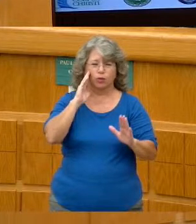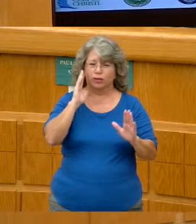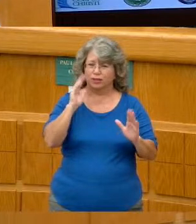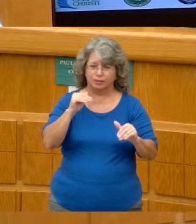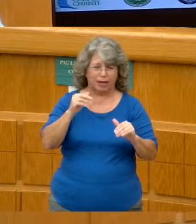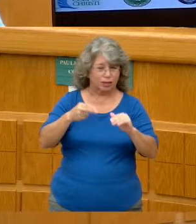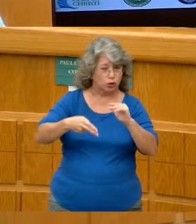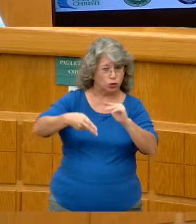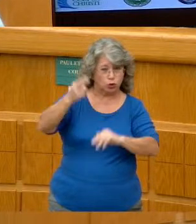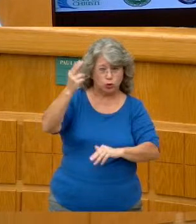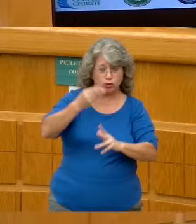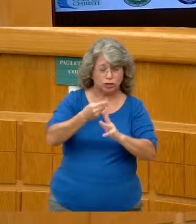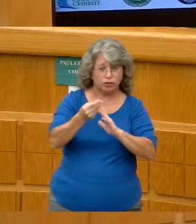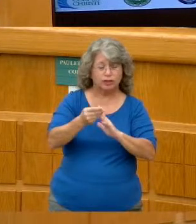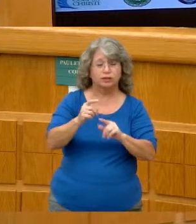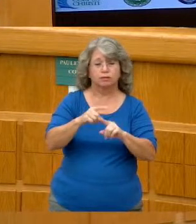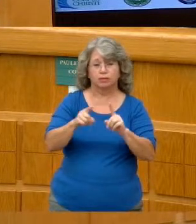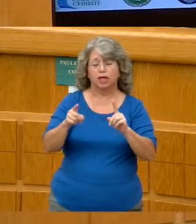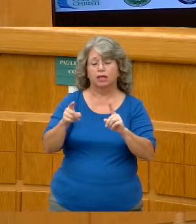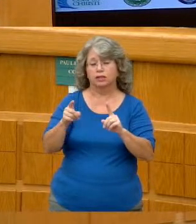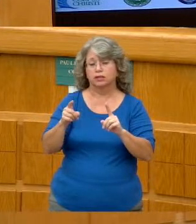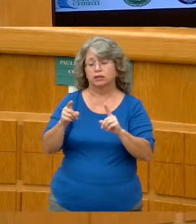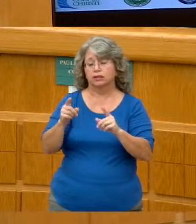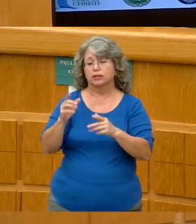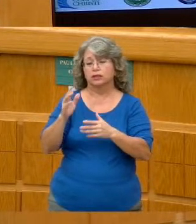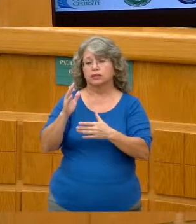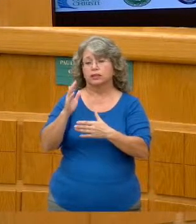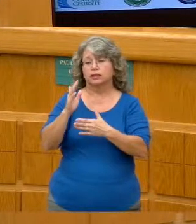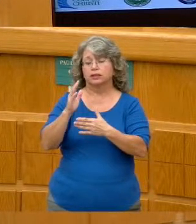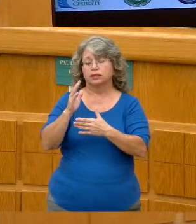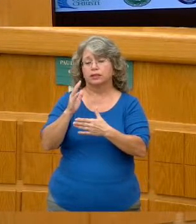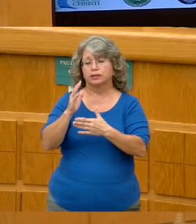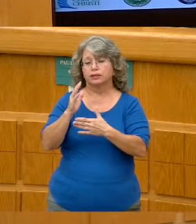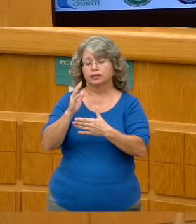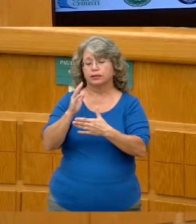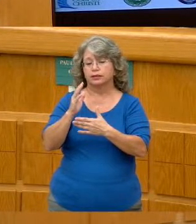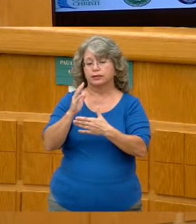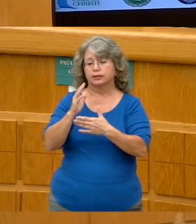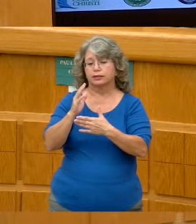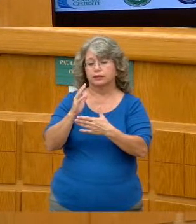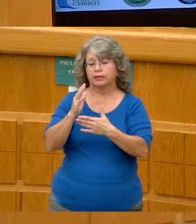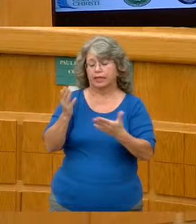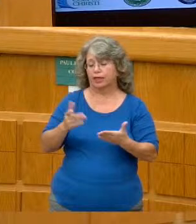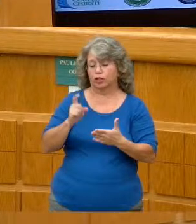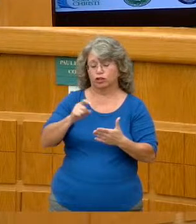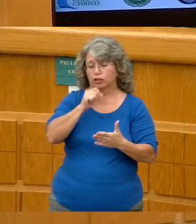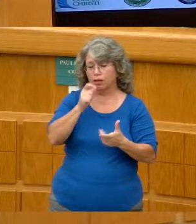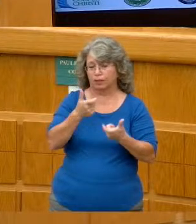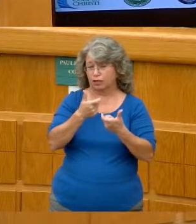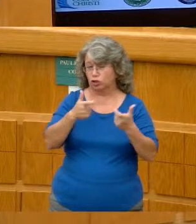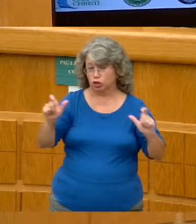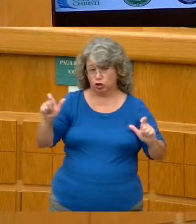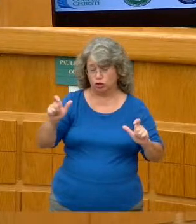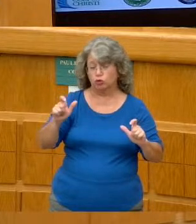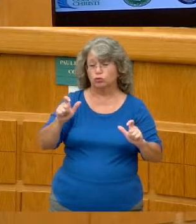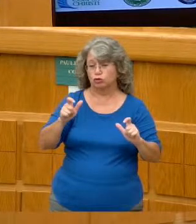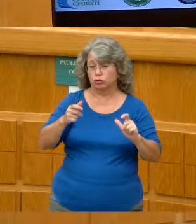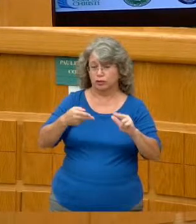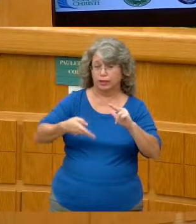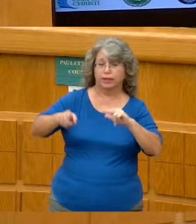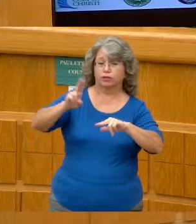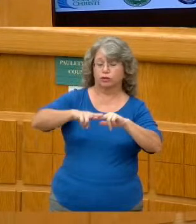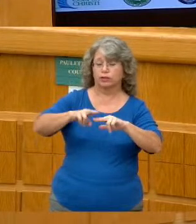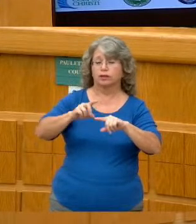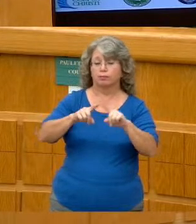it could be up to a 40% increase, and that's pretty big, but here it shouldn't be as large. But we did detect